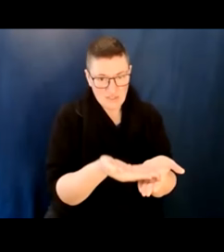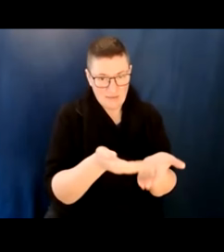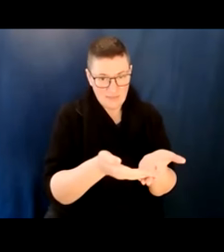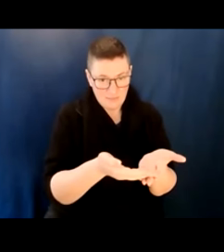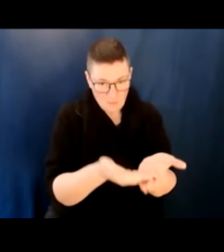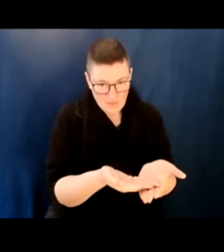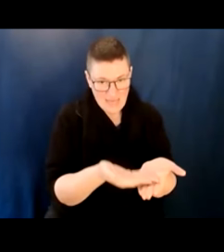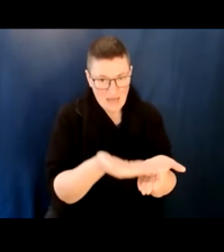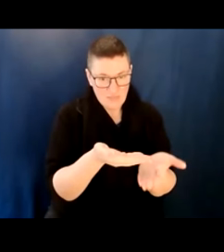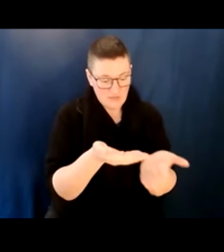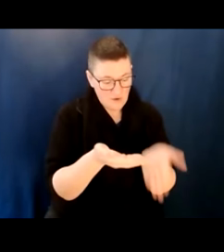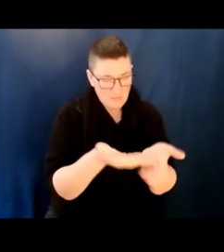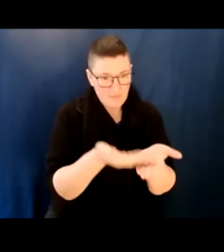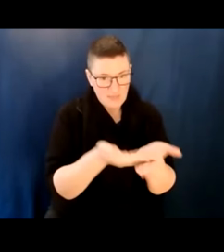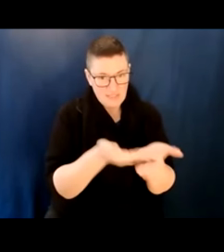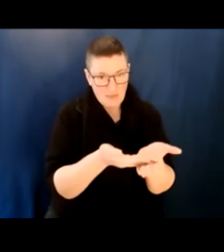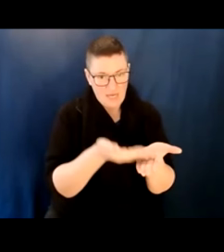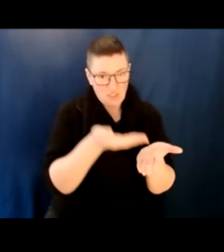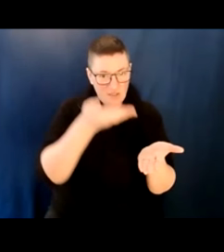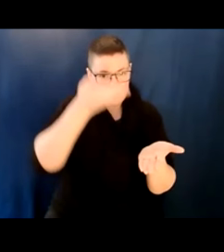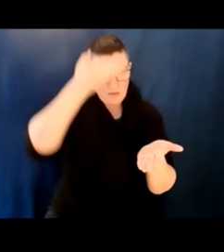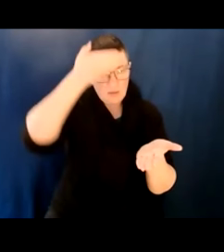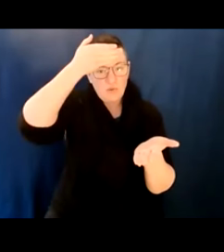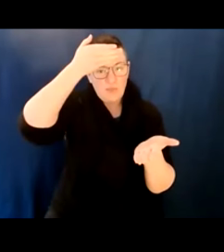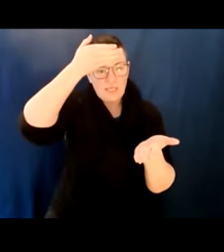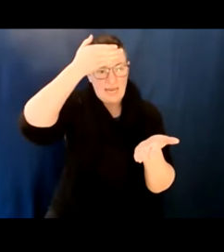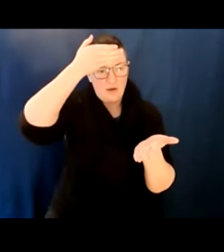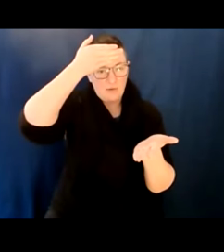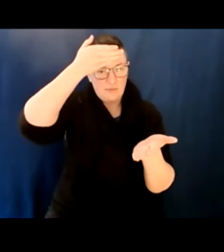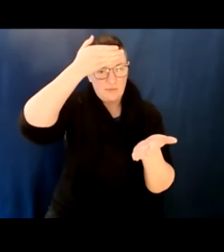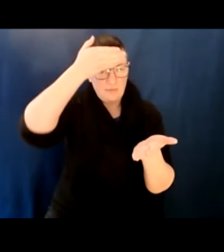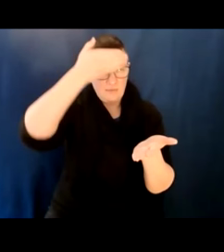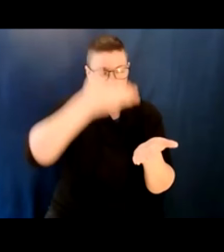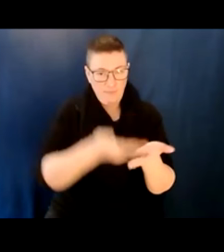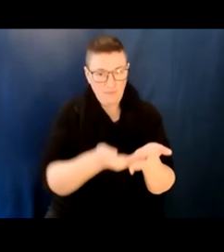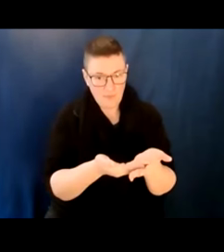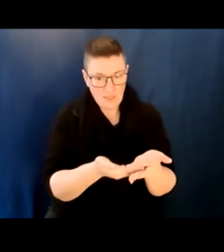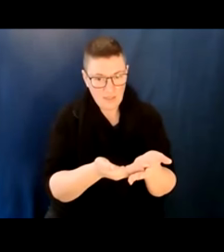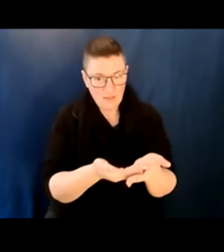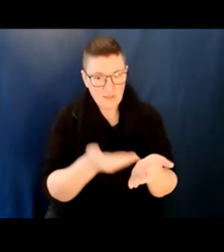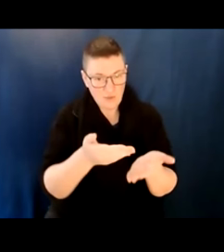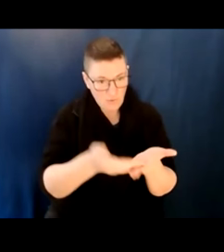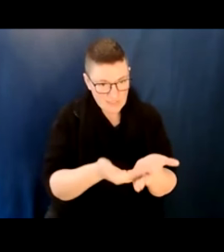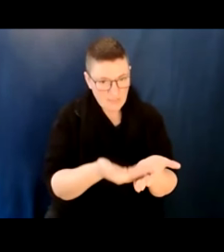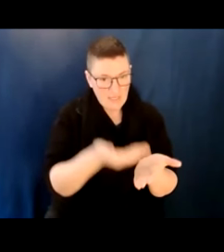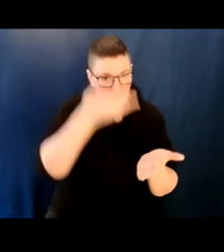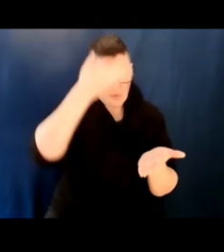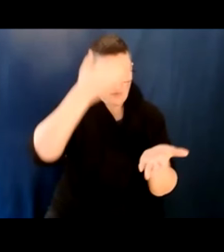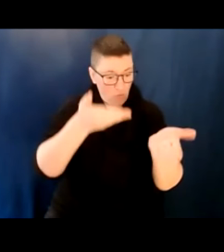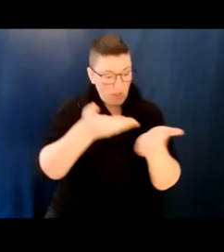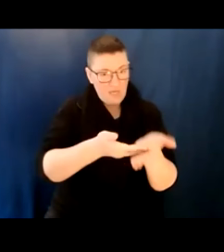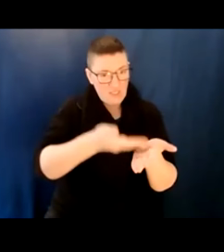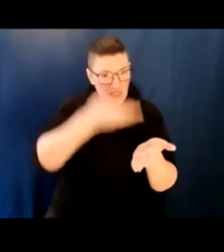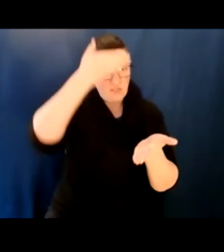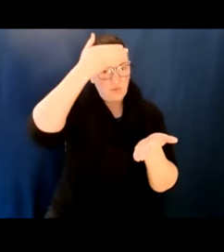action describes moving that object from this location to the container. So you're putting something